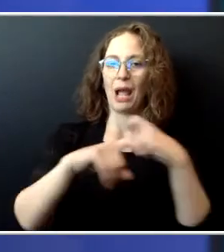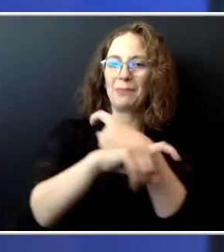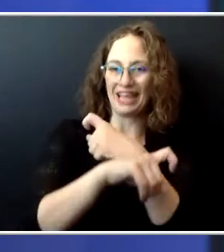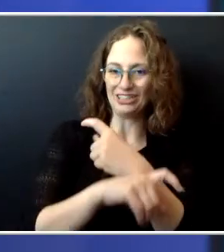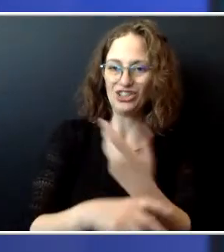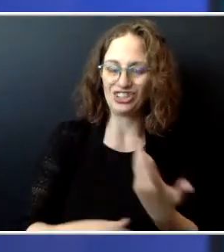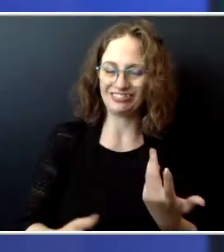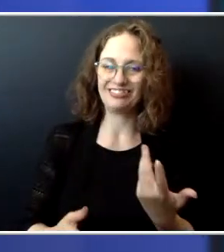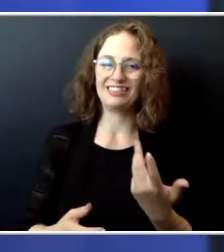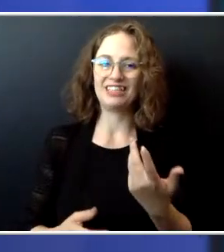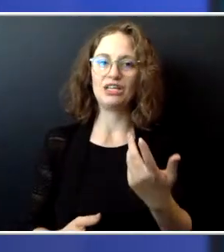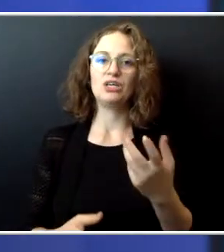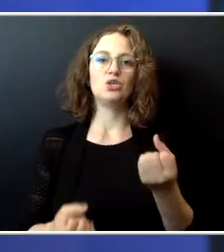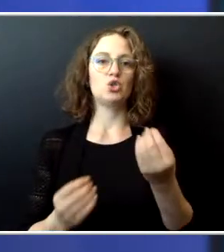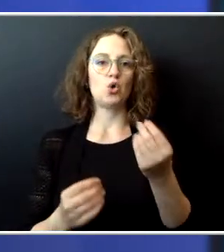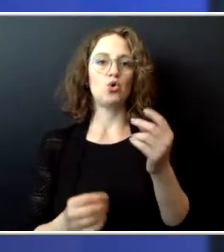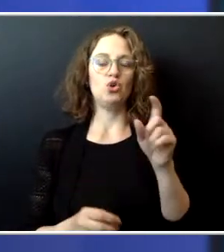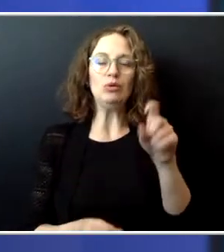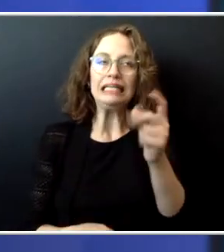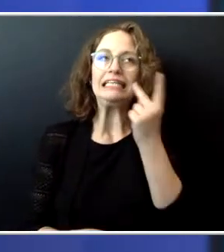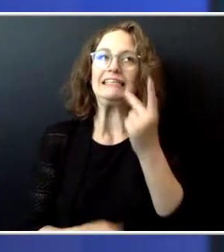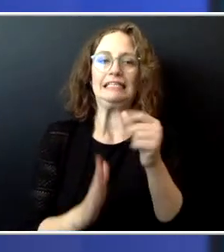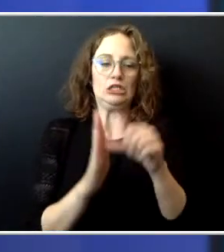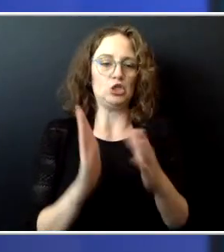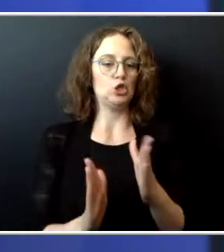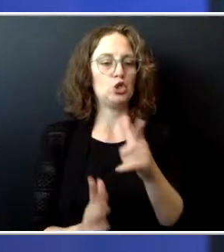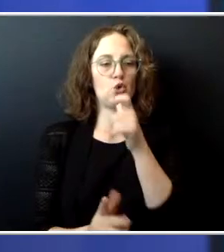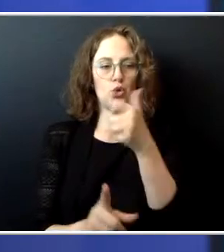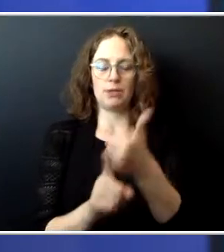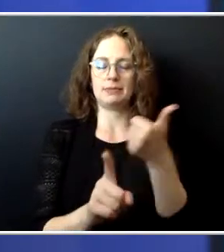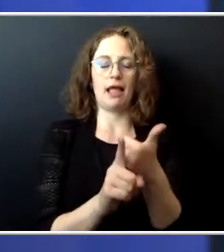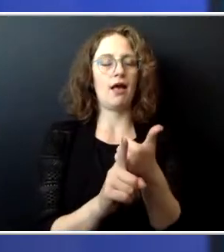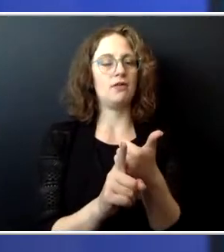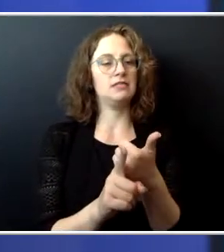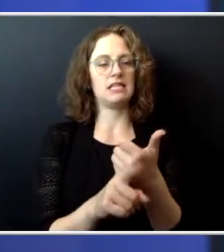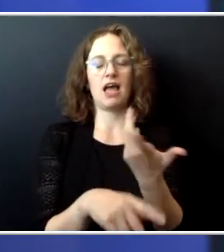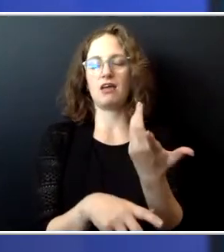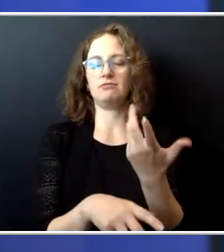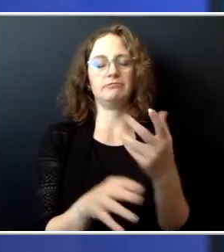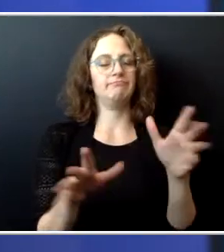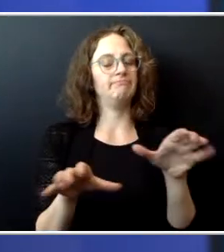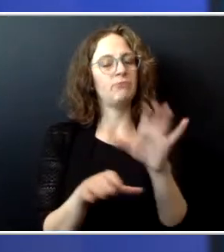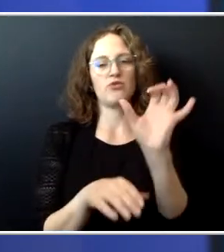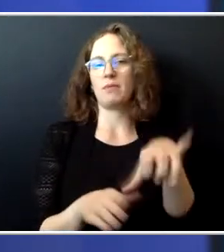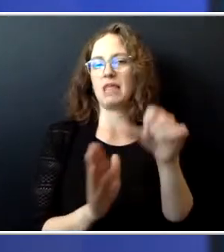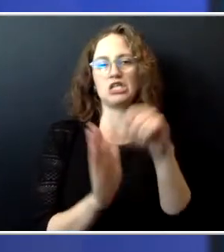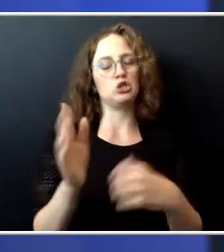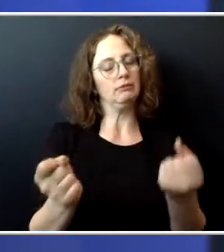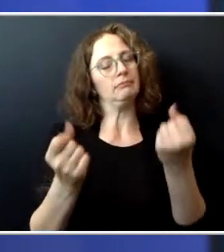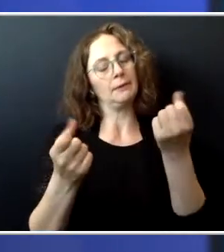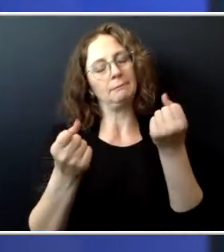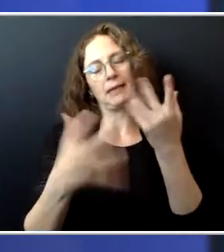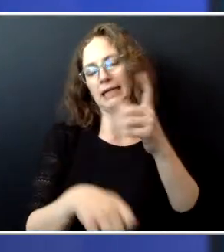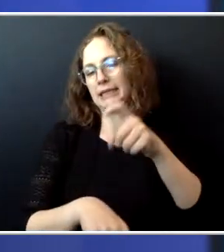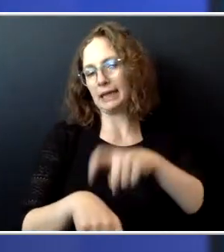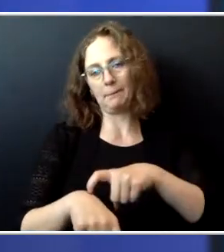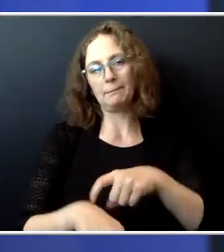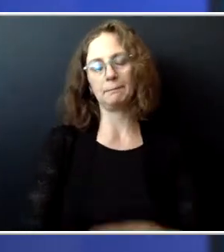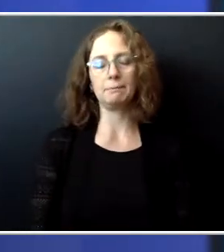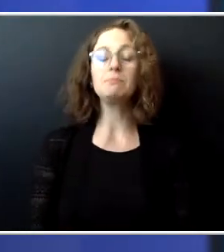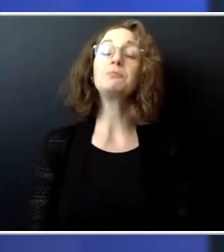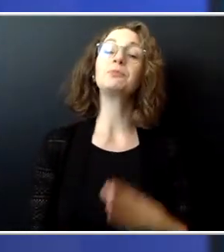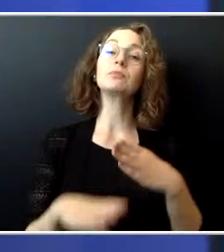surgeon. And we have, our surgeons are great here at KUMET. After surgery,